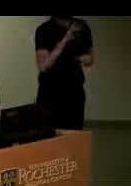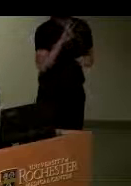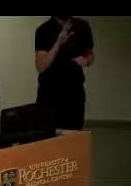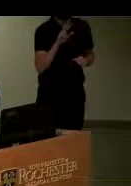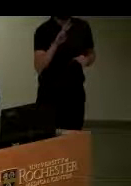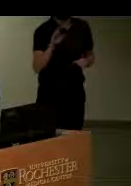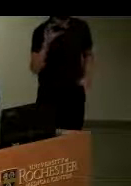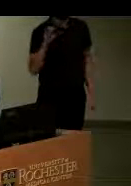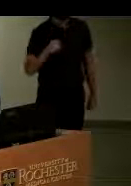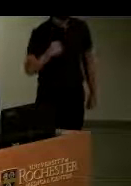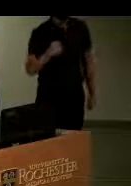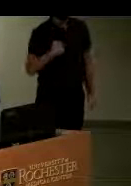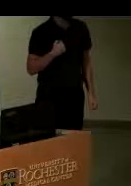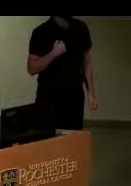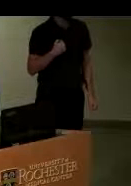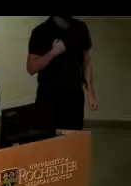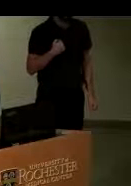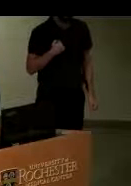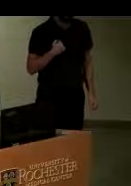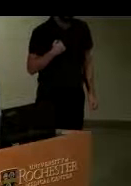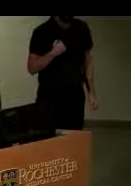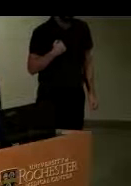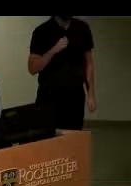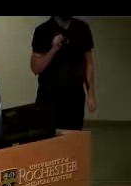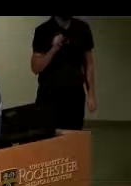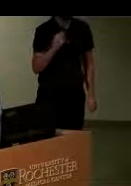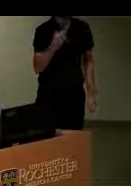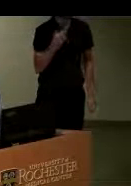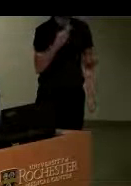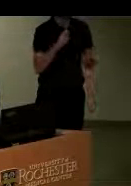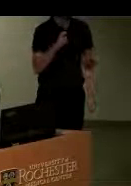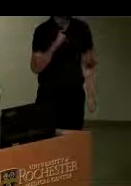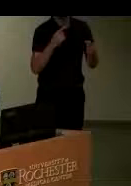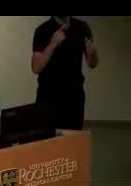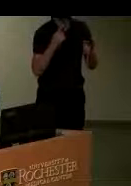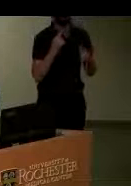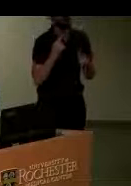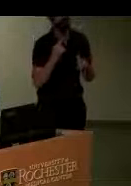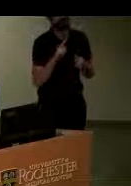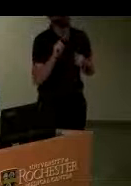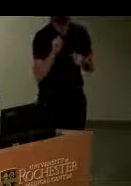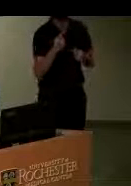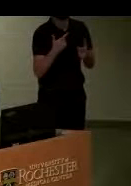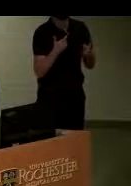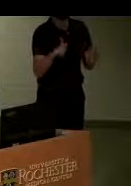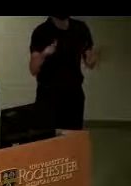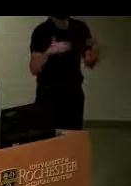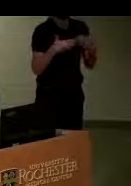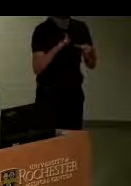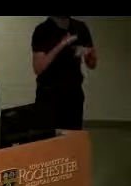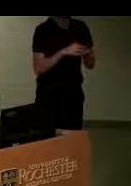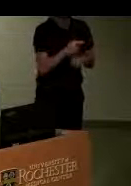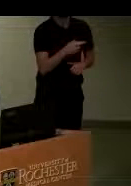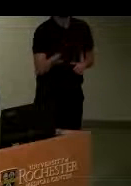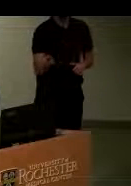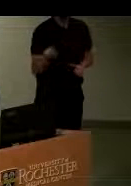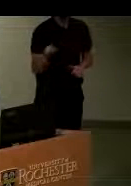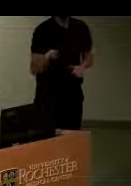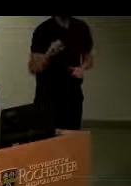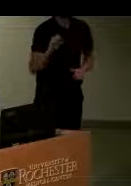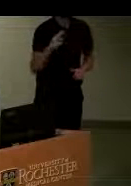73400. I think she was in the first large room to the right as you walk down the room. And she came